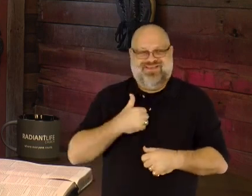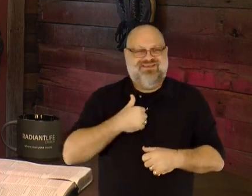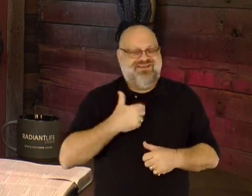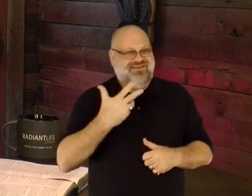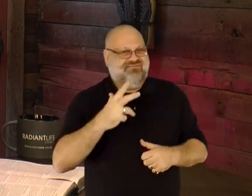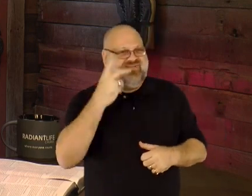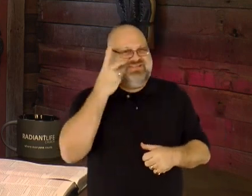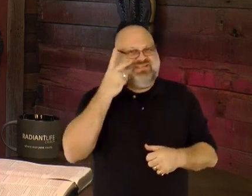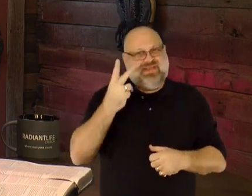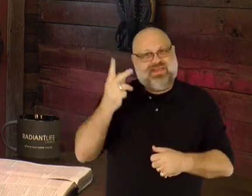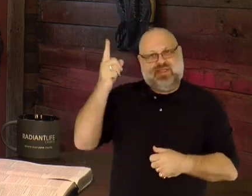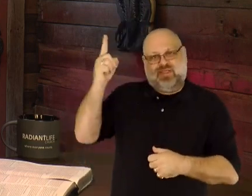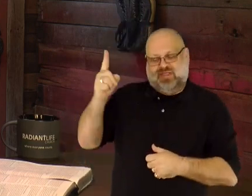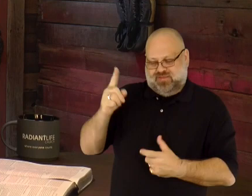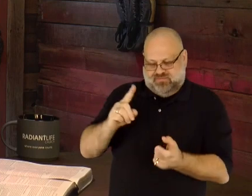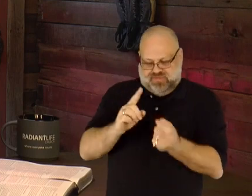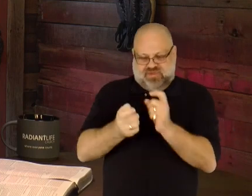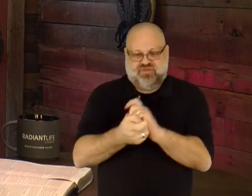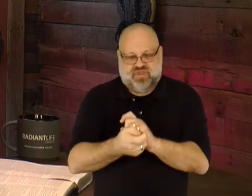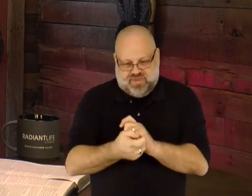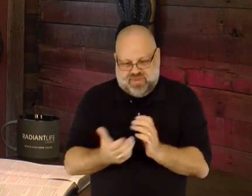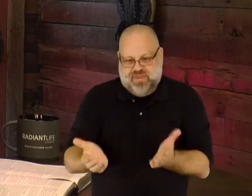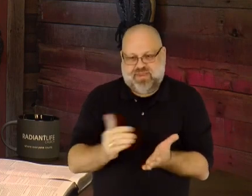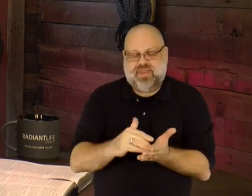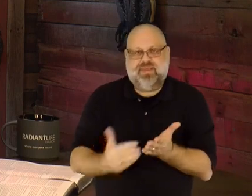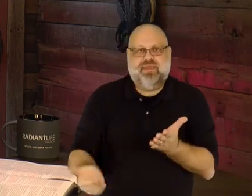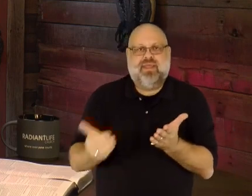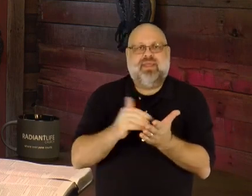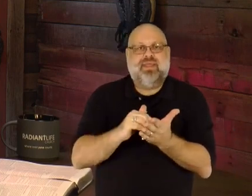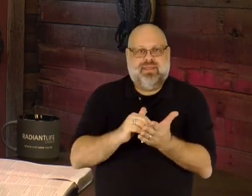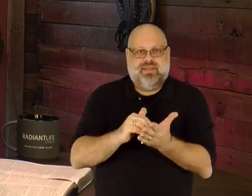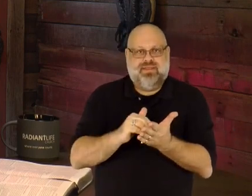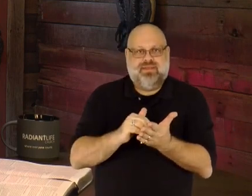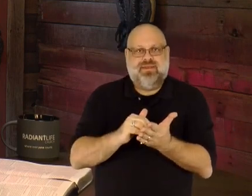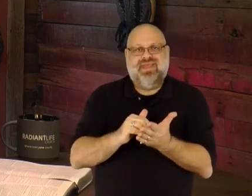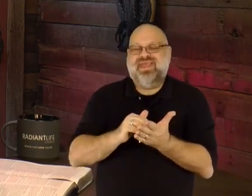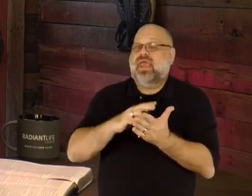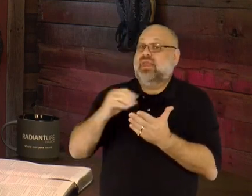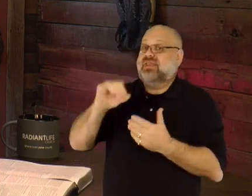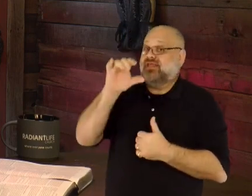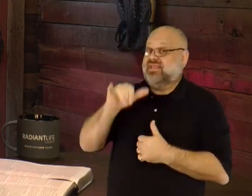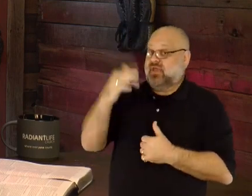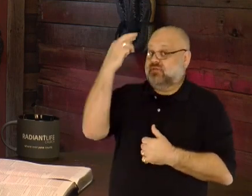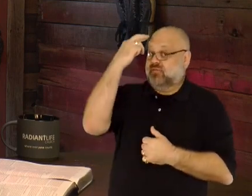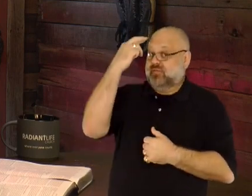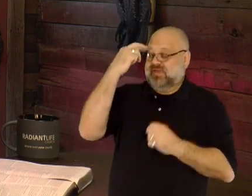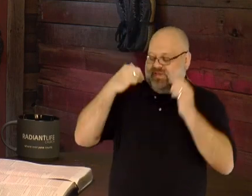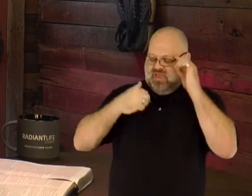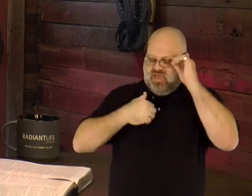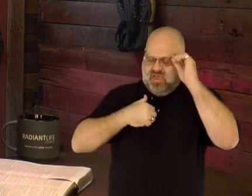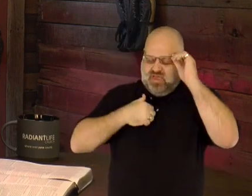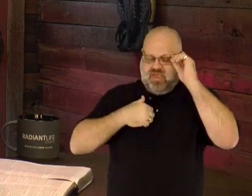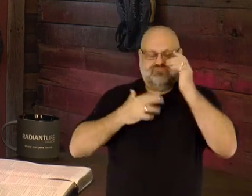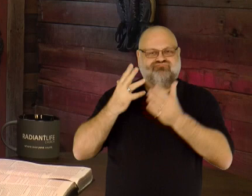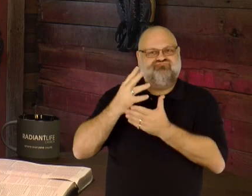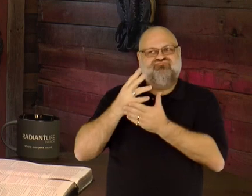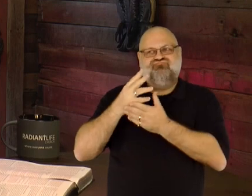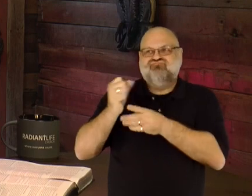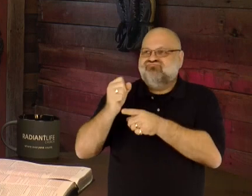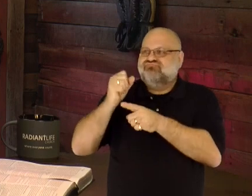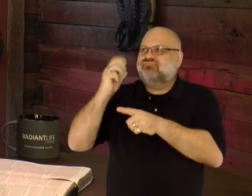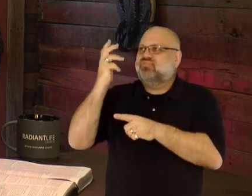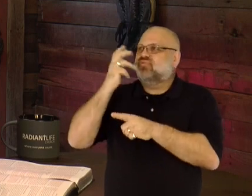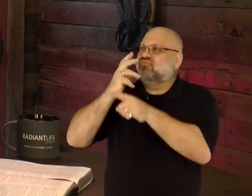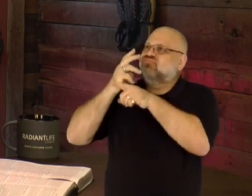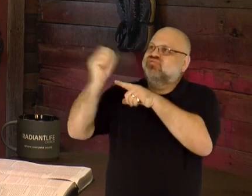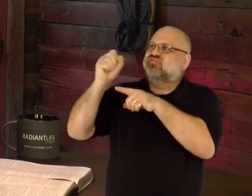him turn things around again and again. And that's why I'm sold out for Jesus. Being sold